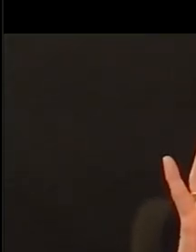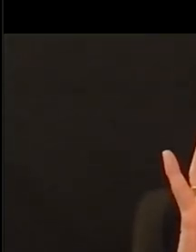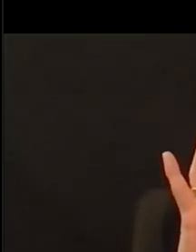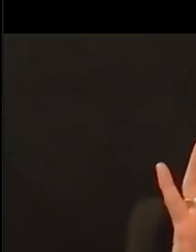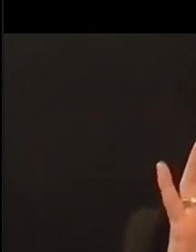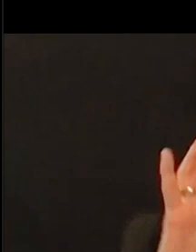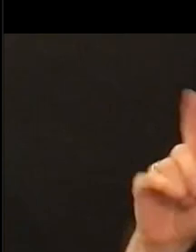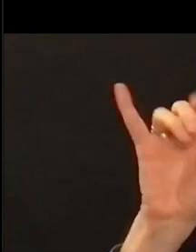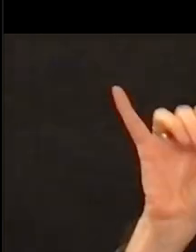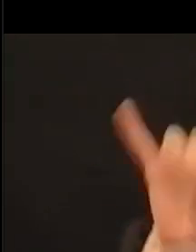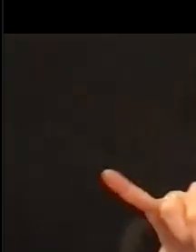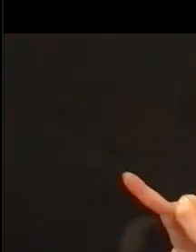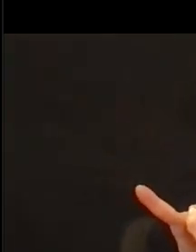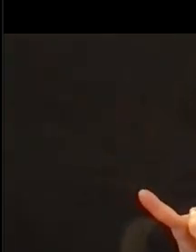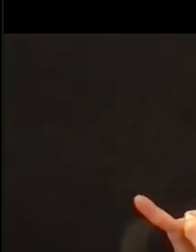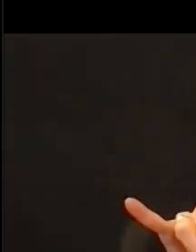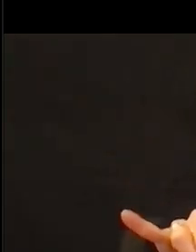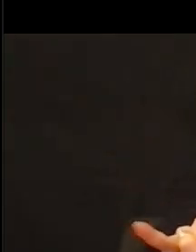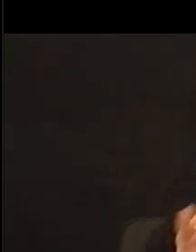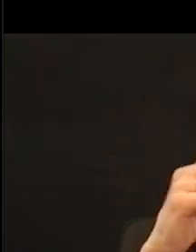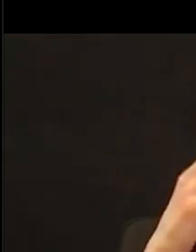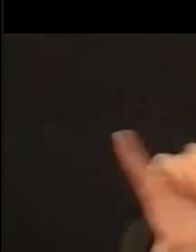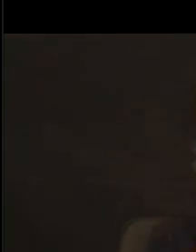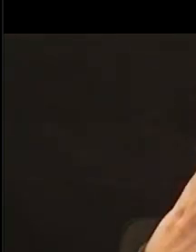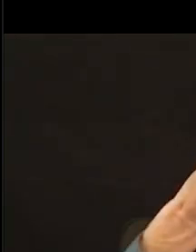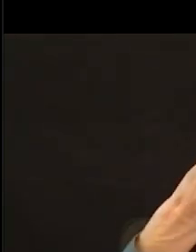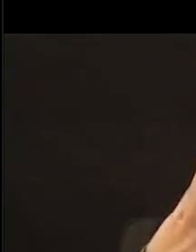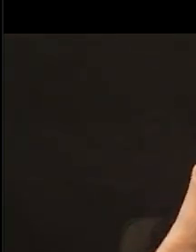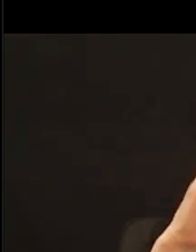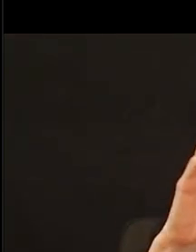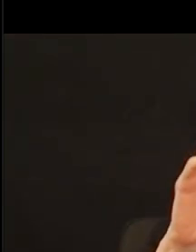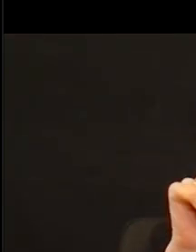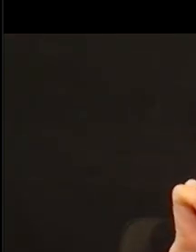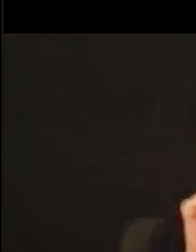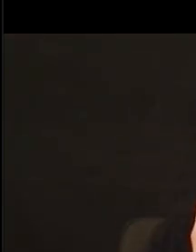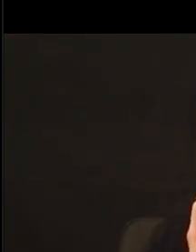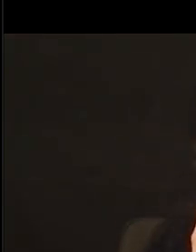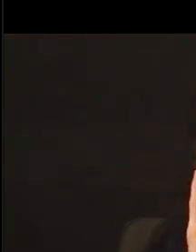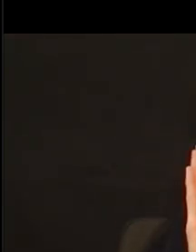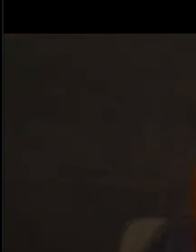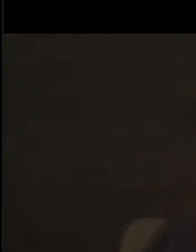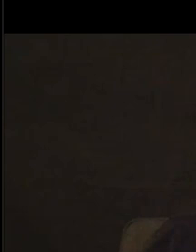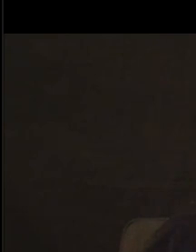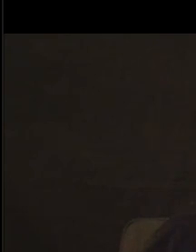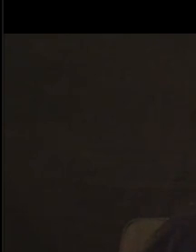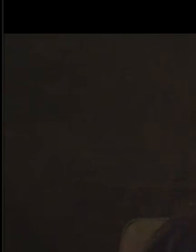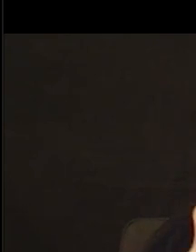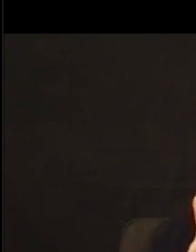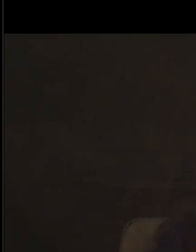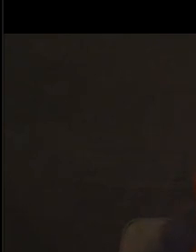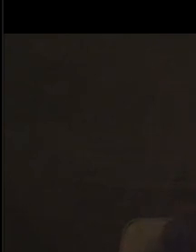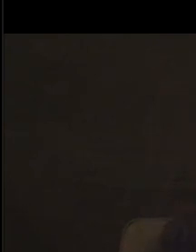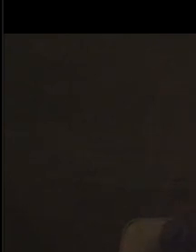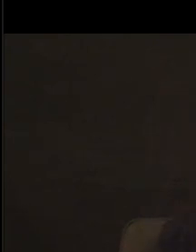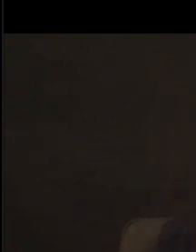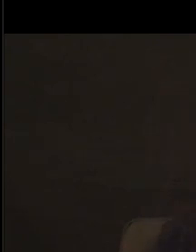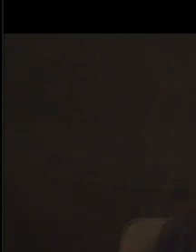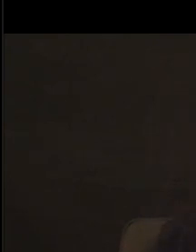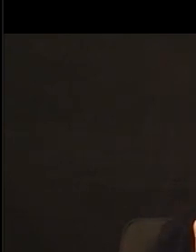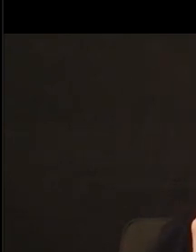like milk crates. This is a smaller version. And what we would do is we